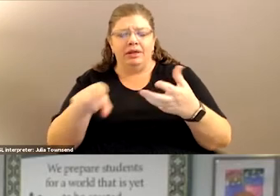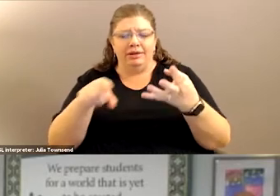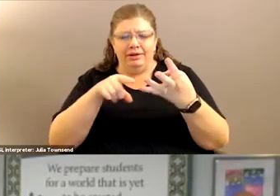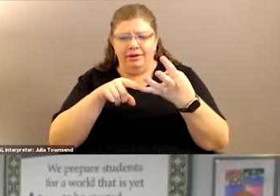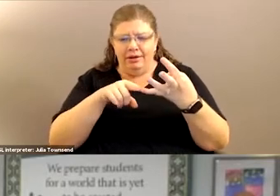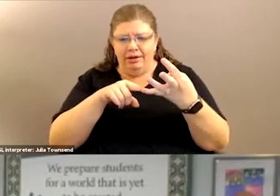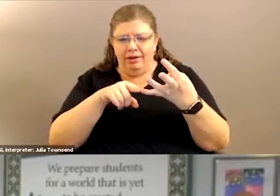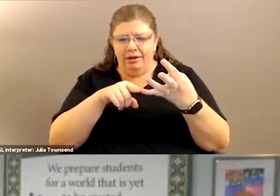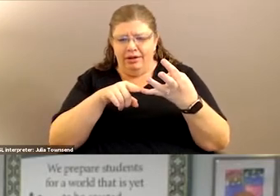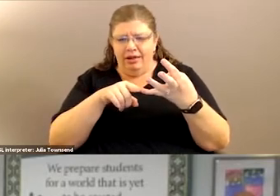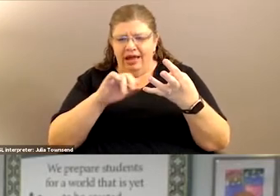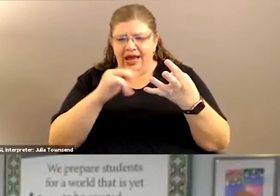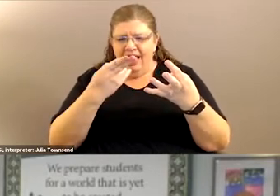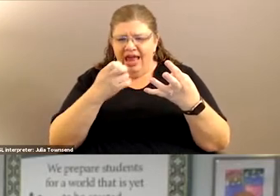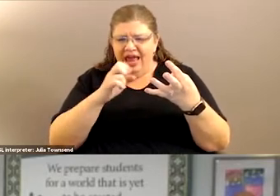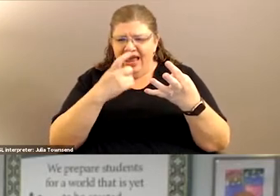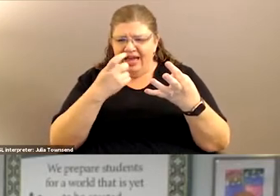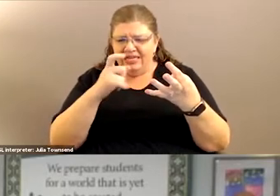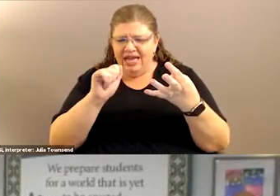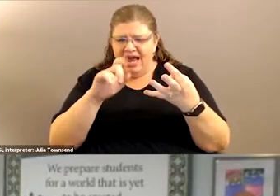a hexadecimal